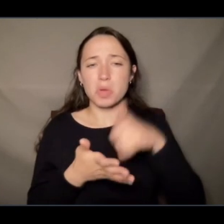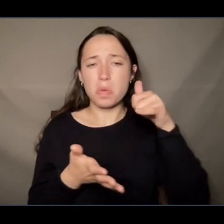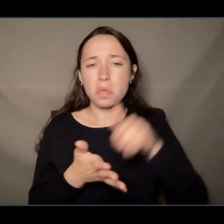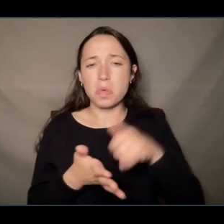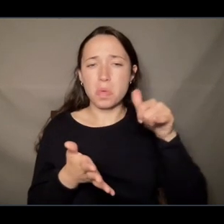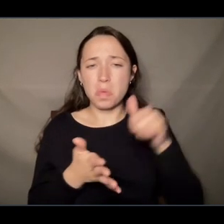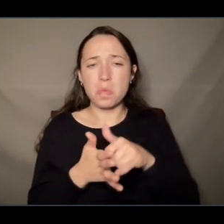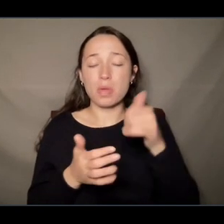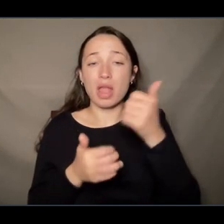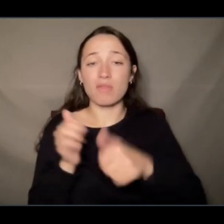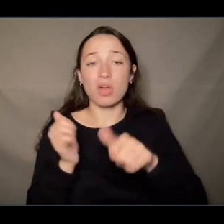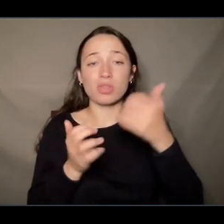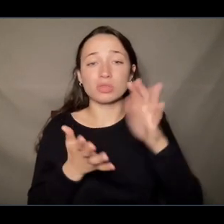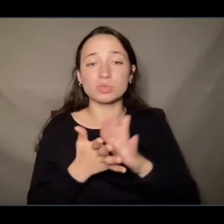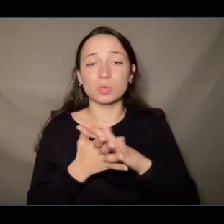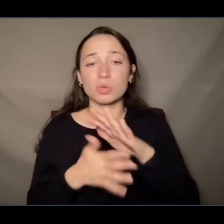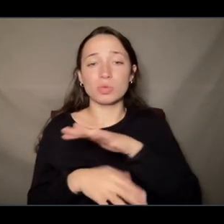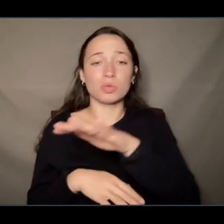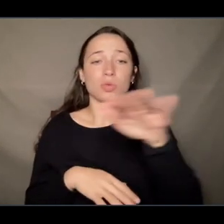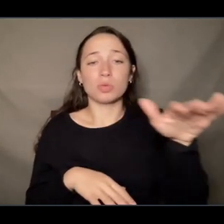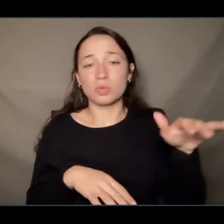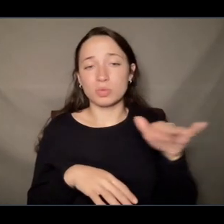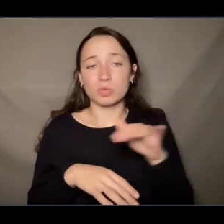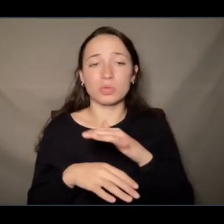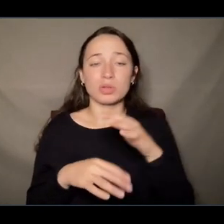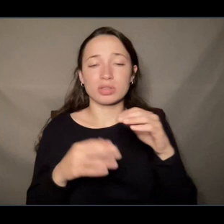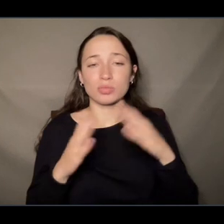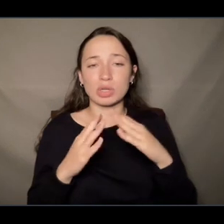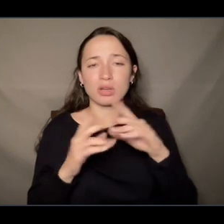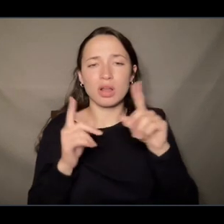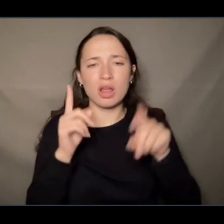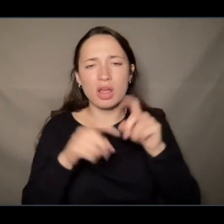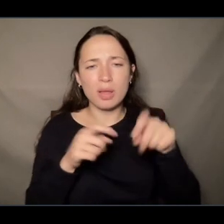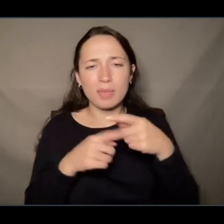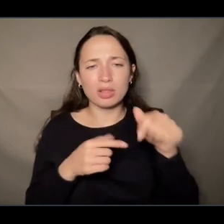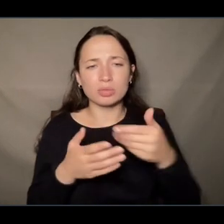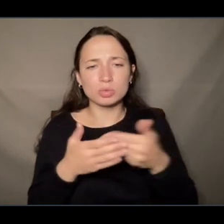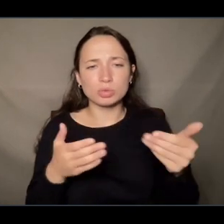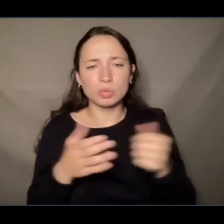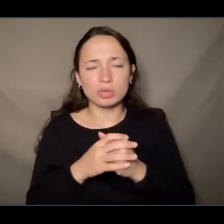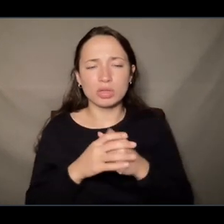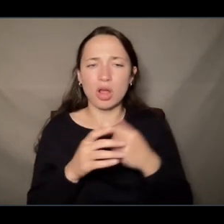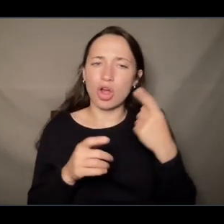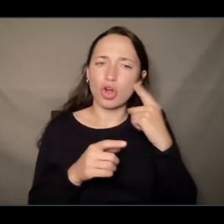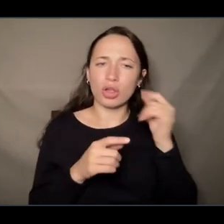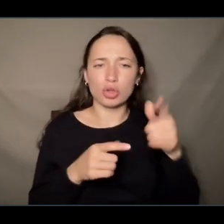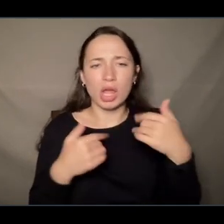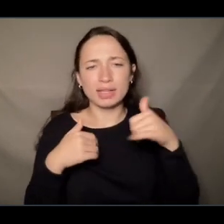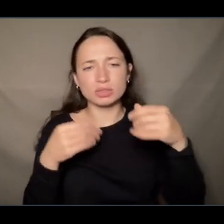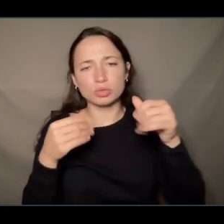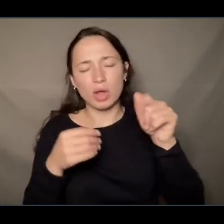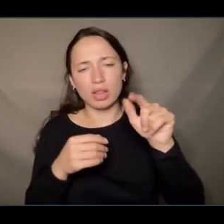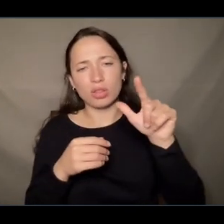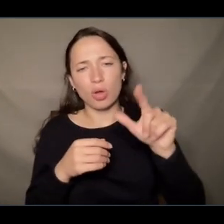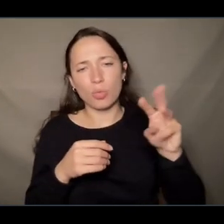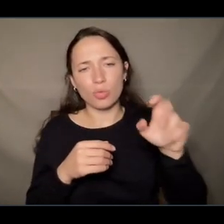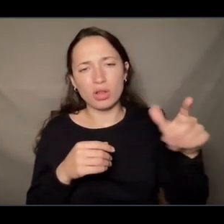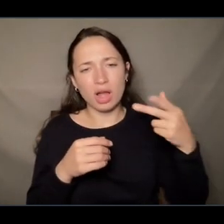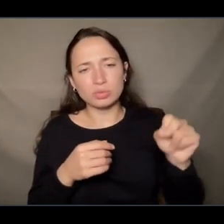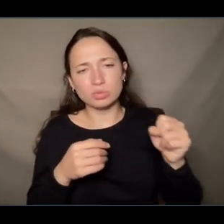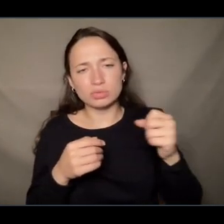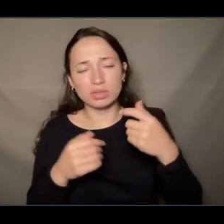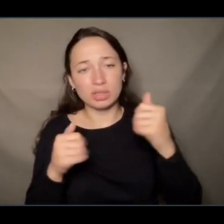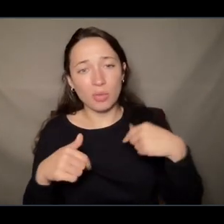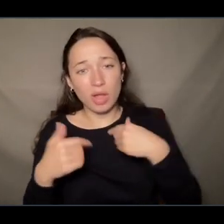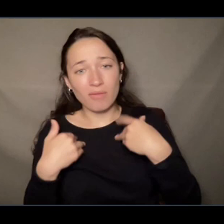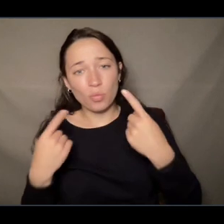the phone started ringing. And every other school in the community was asking about this resource. We heard you had the store at Lowell High. Could we